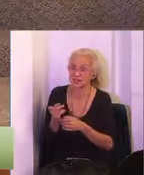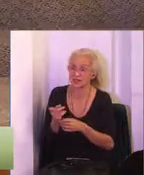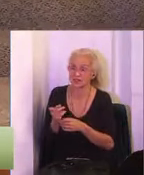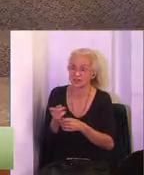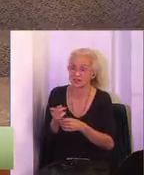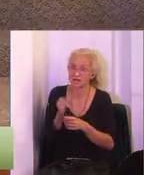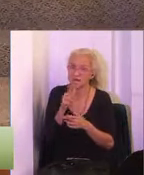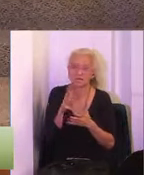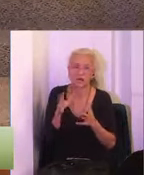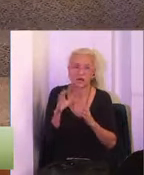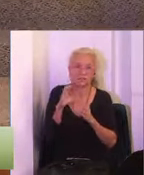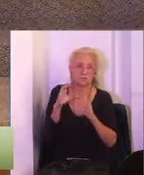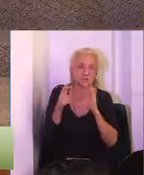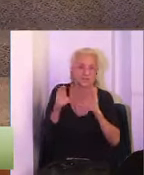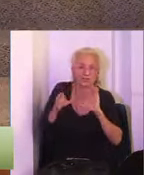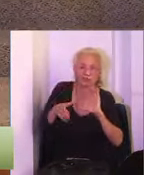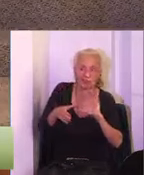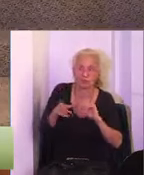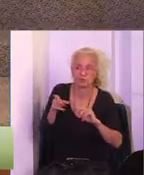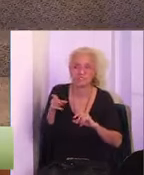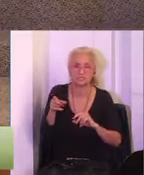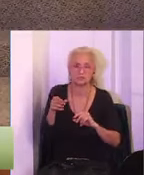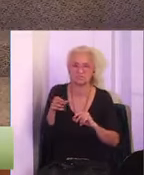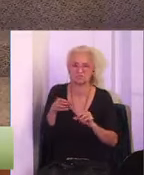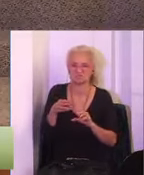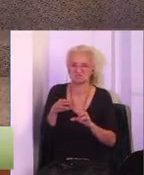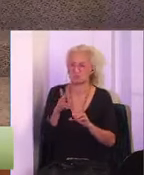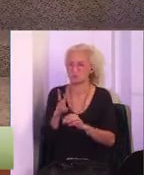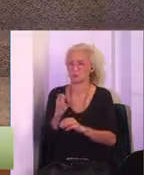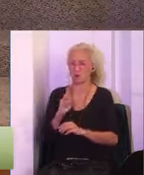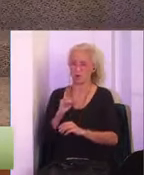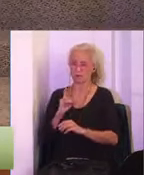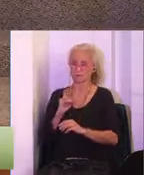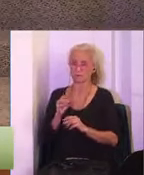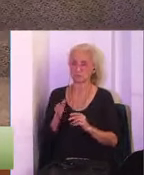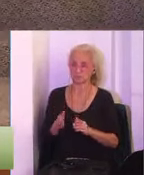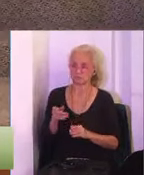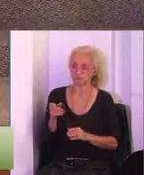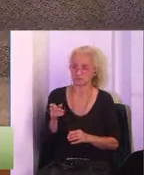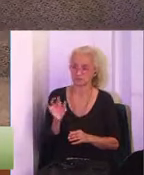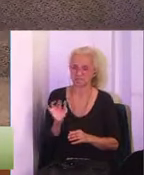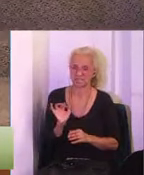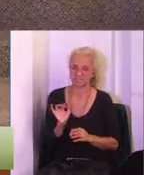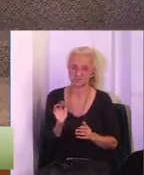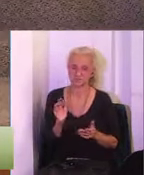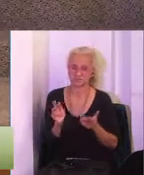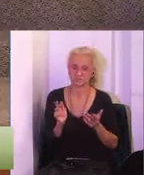There was not a lot of communication. He was very withdrawn. It was like